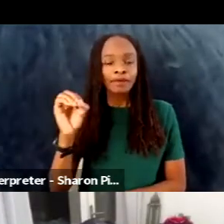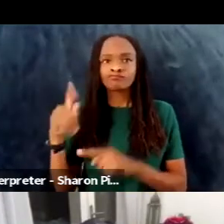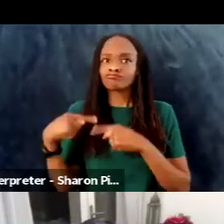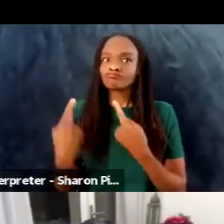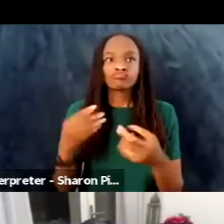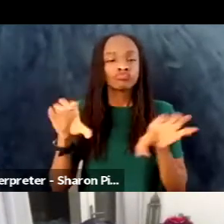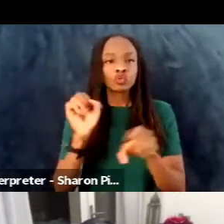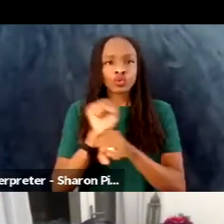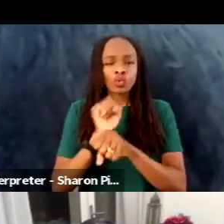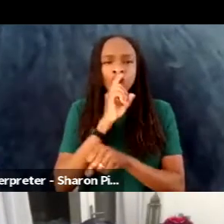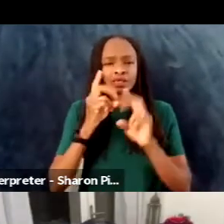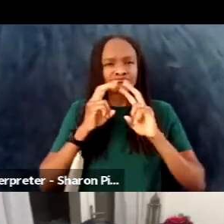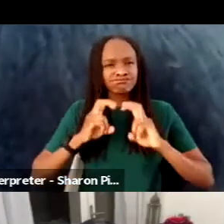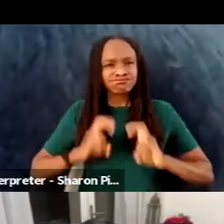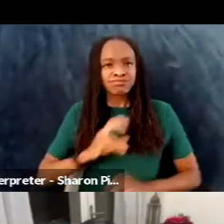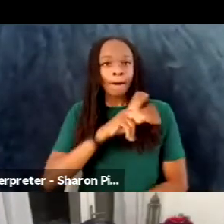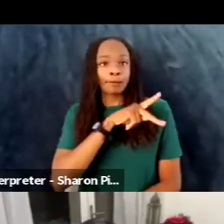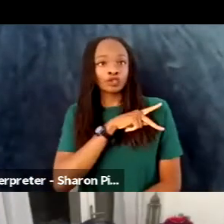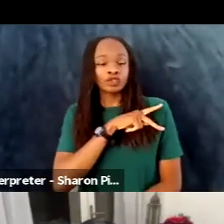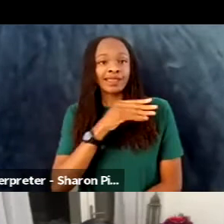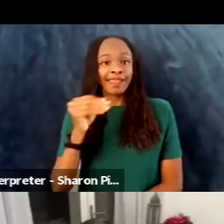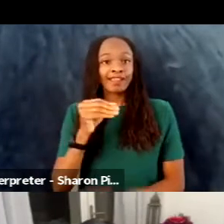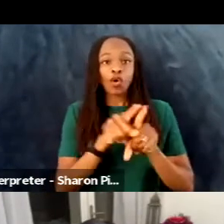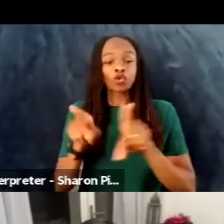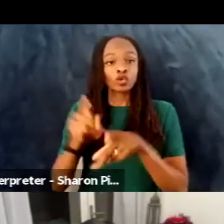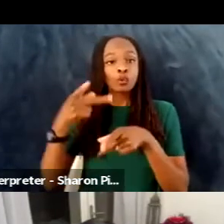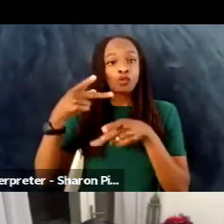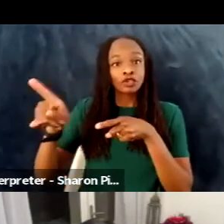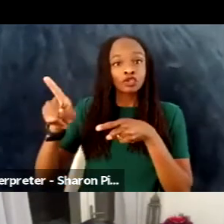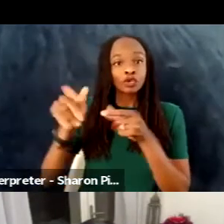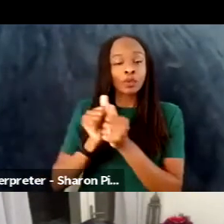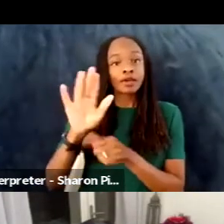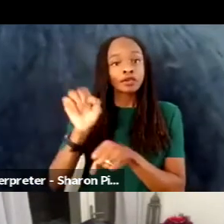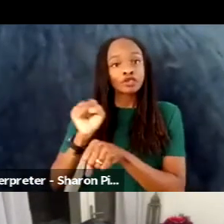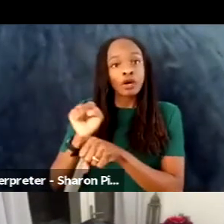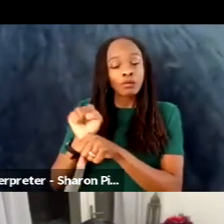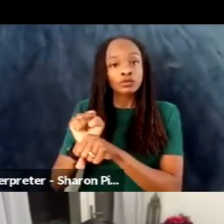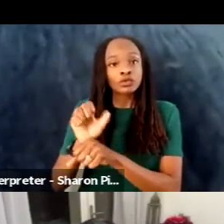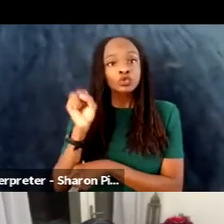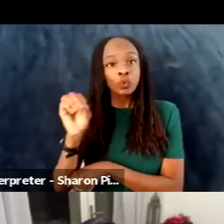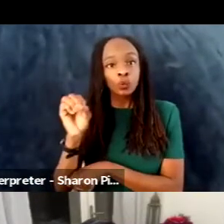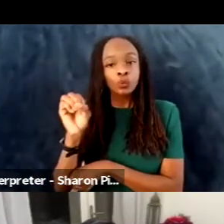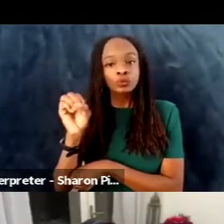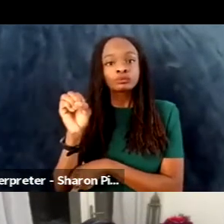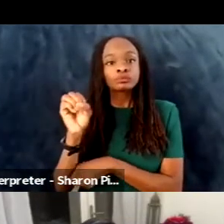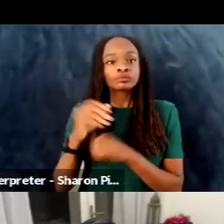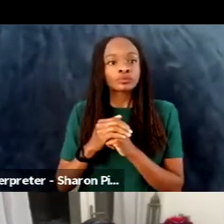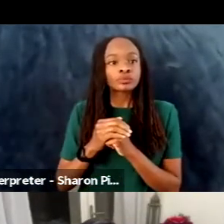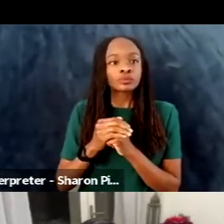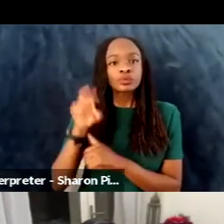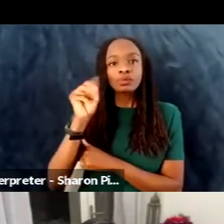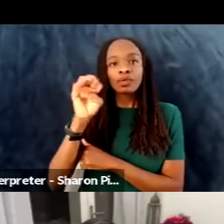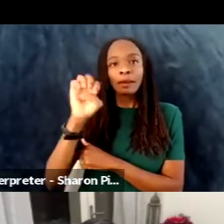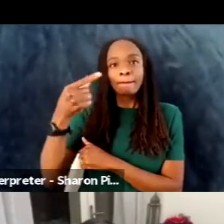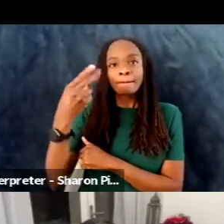and really digging in personally and also professionally in their jobs. So, Megha, I'm going to start with